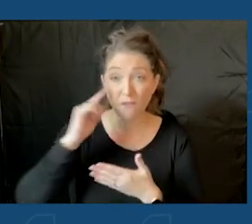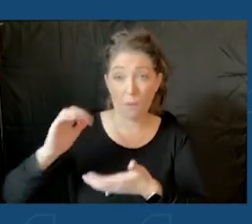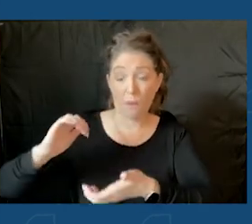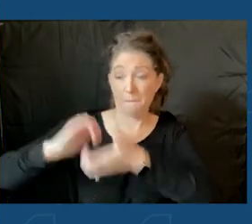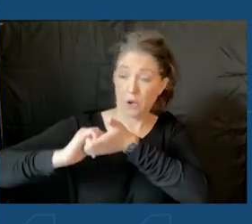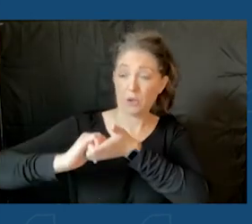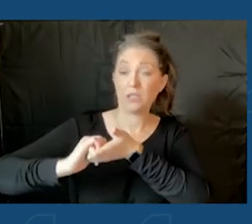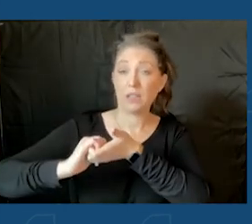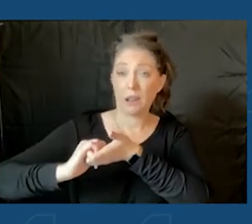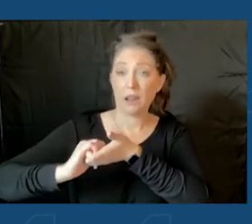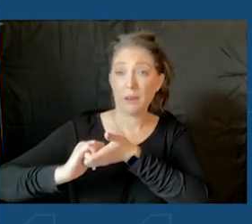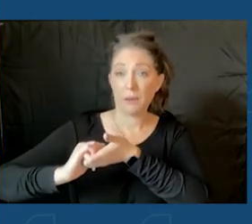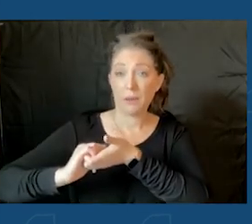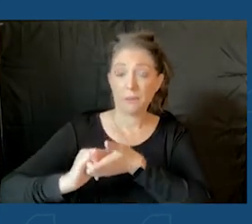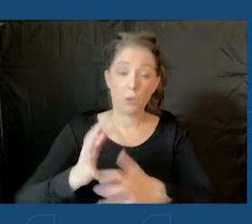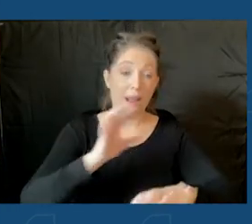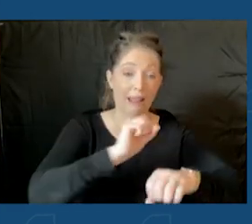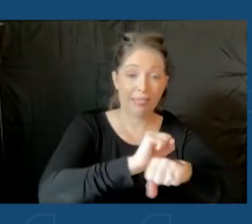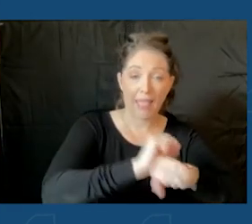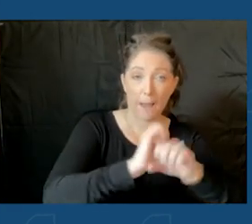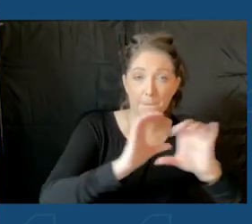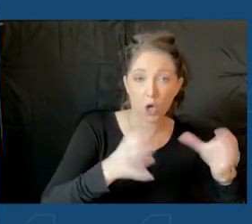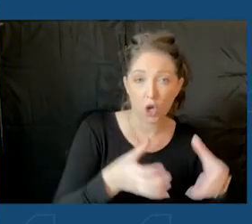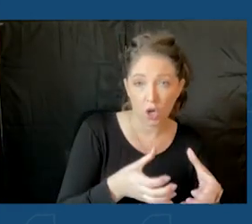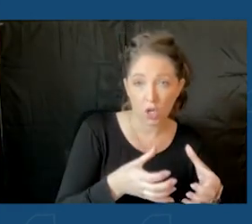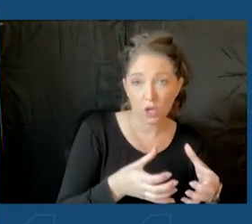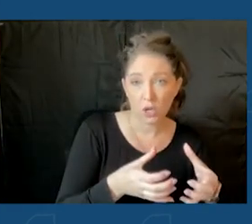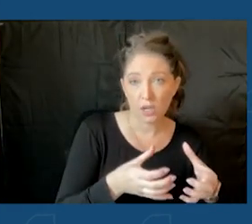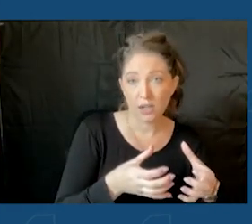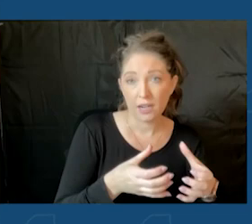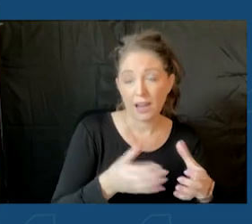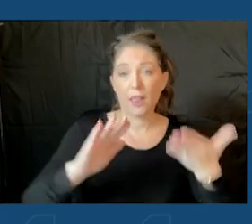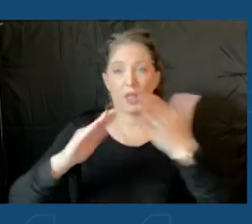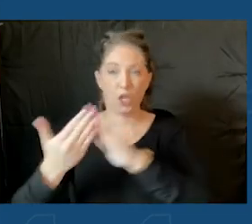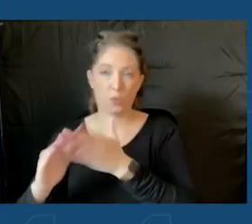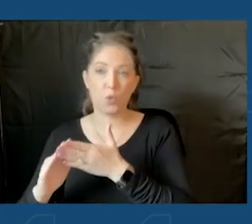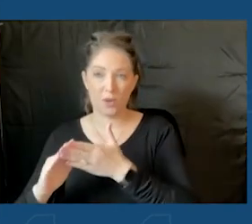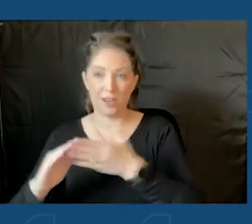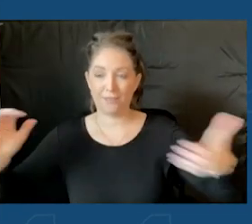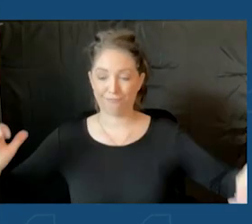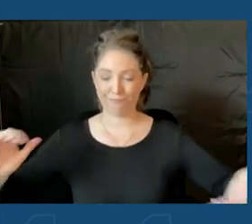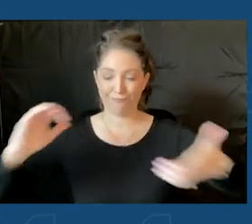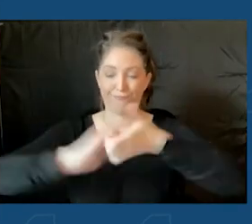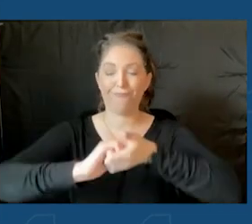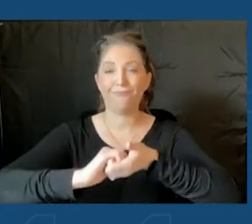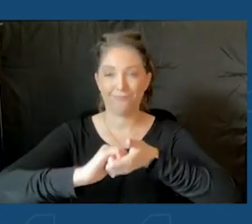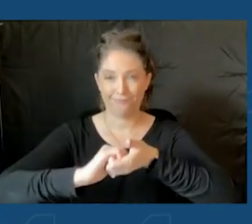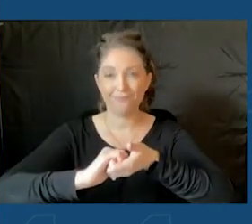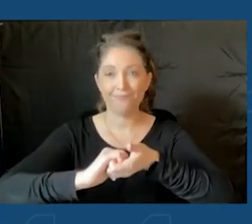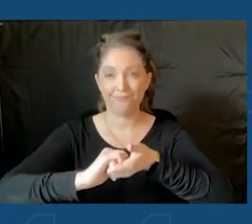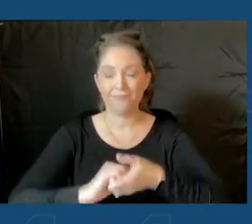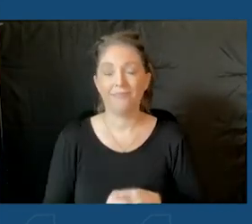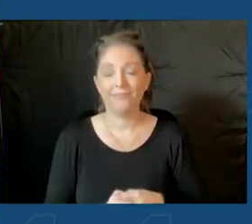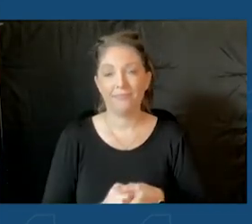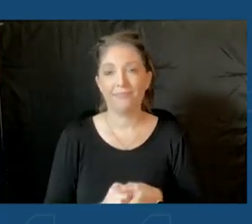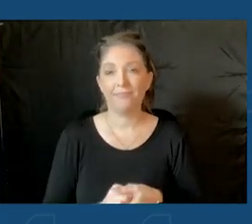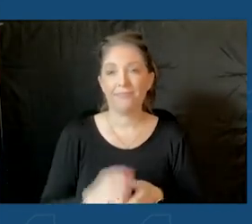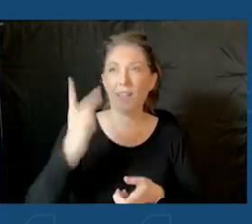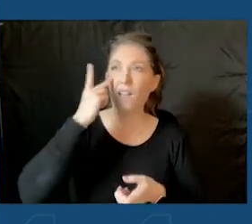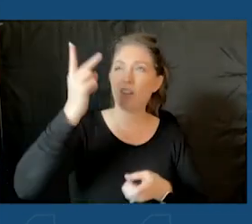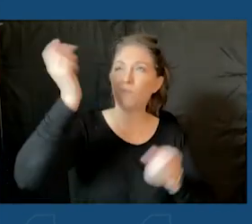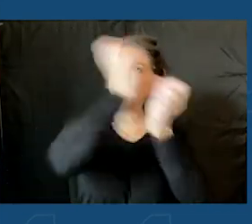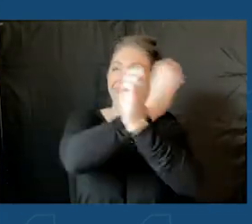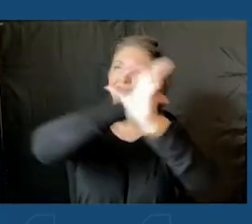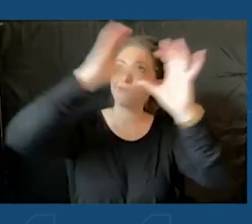between labor and the community. A vision and strong partnership with